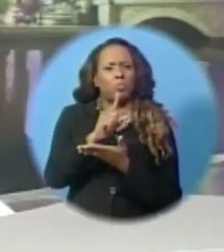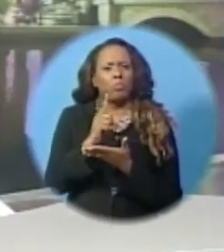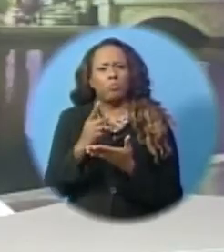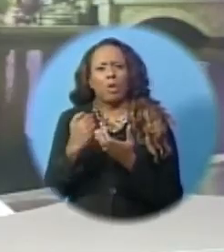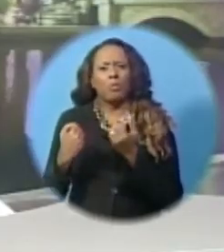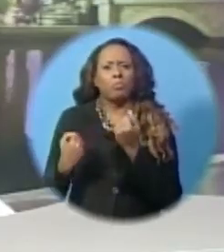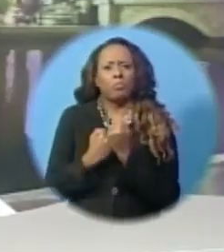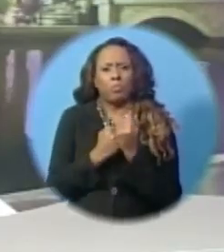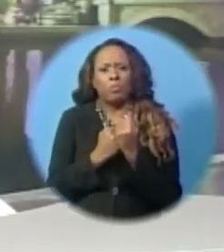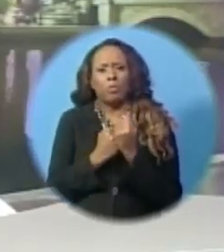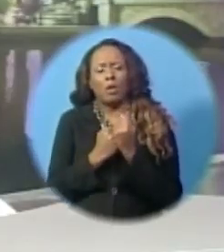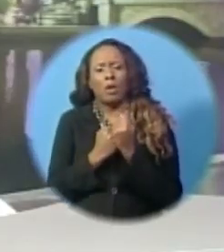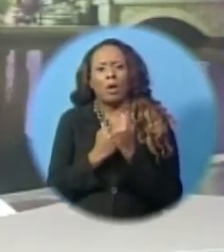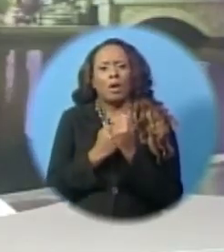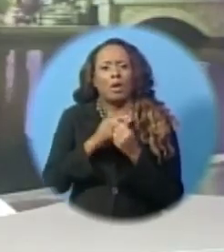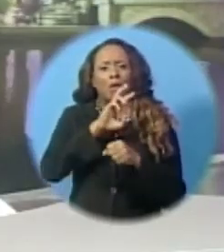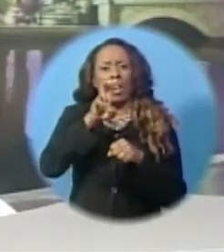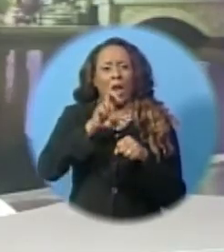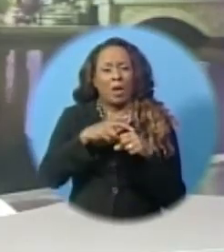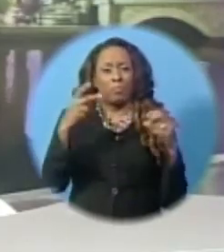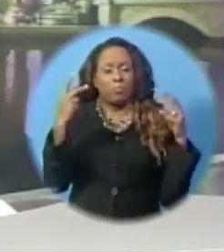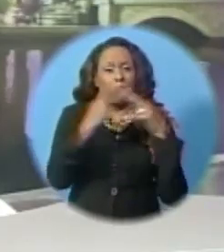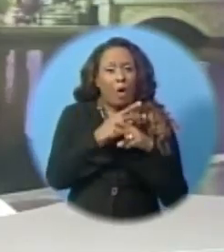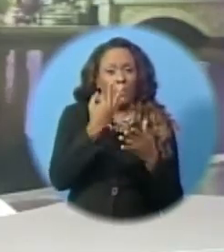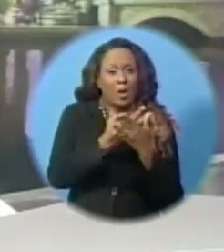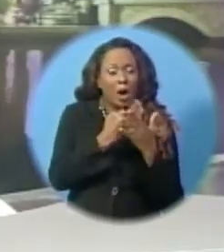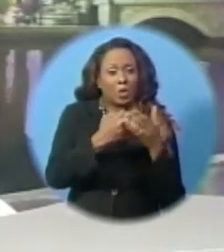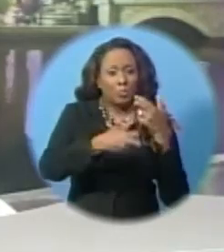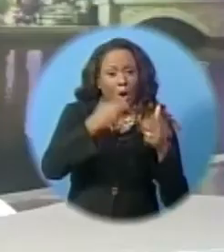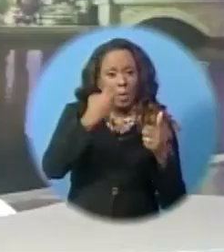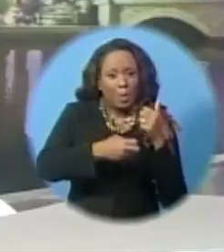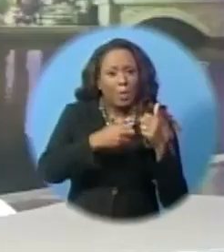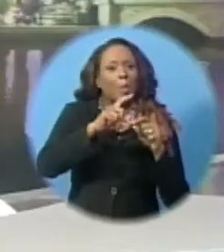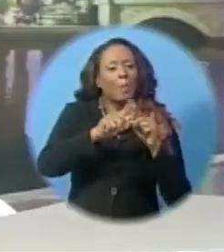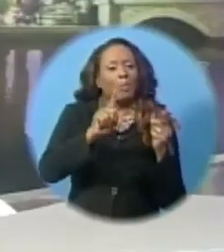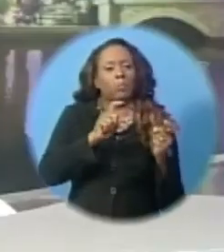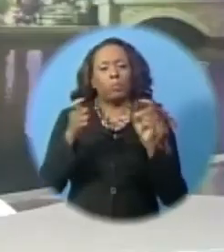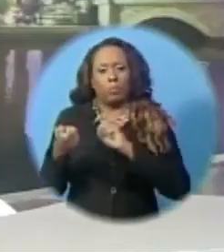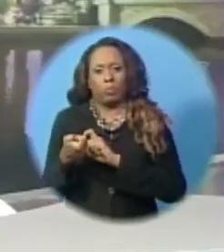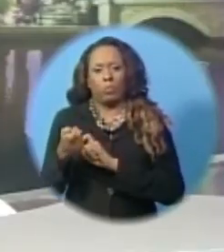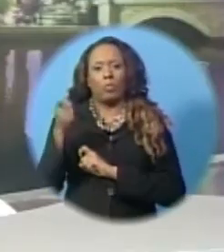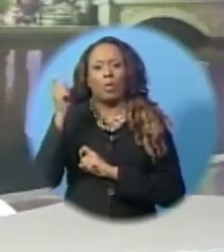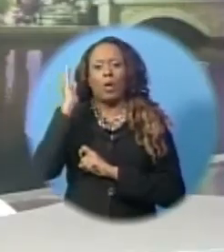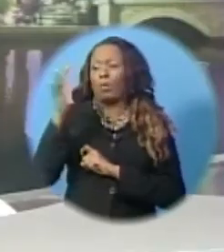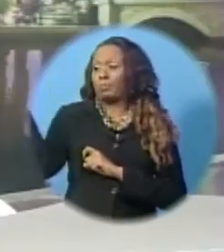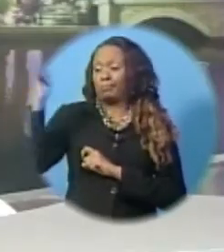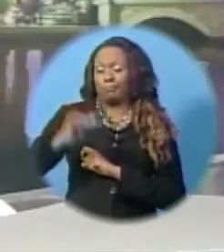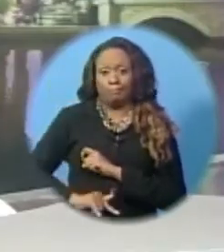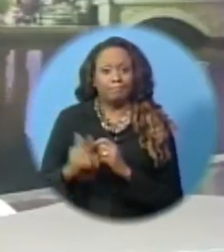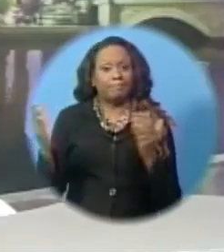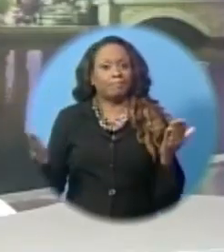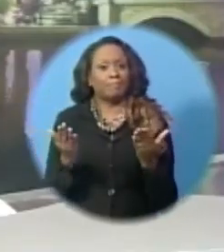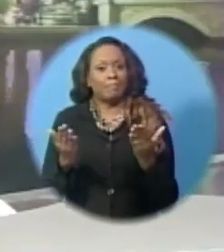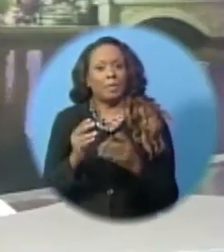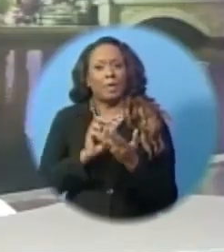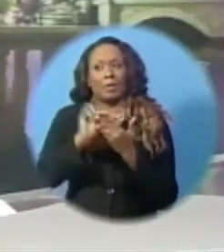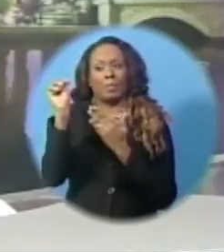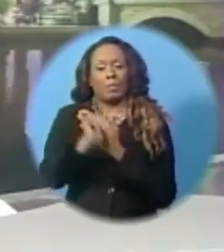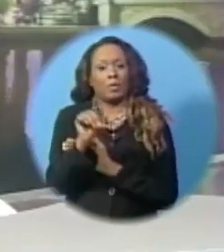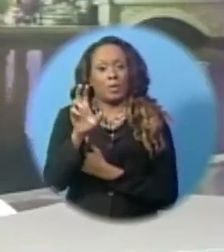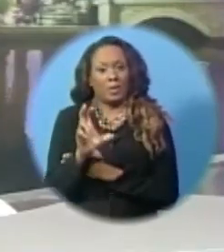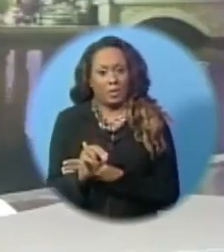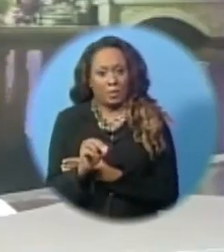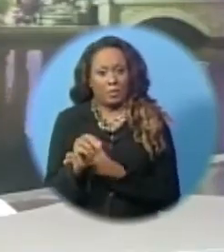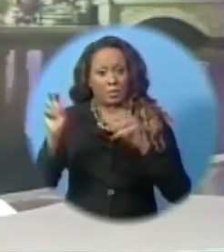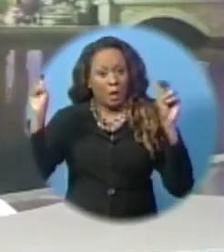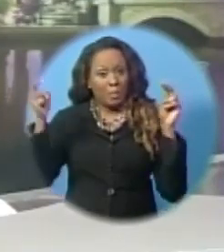worst financial crisis in a generation. He will be the special guest at the 2017 Caribbean Economic Forum on March 30th, where